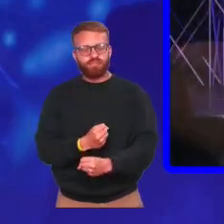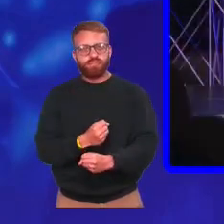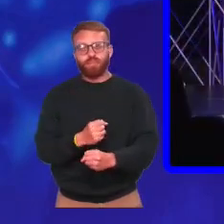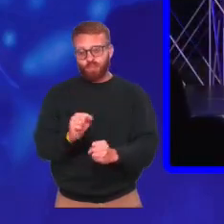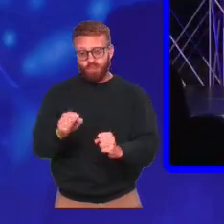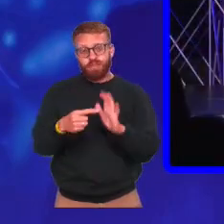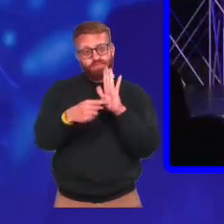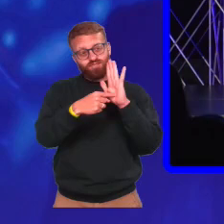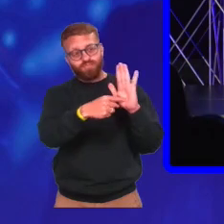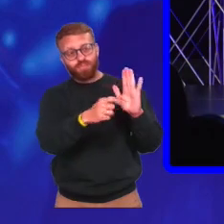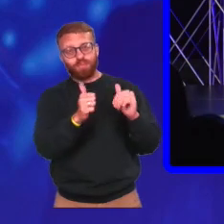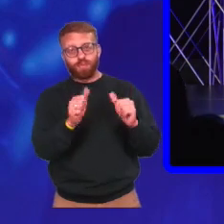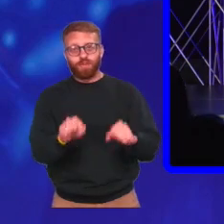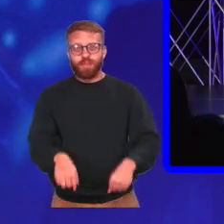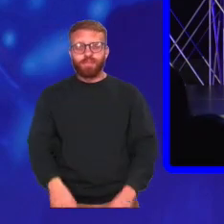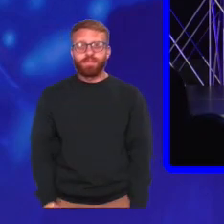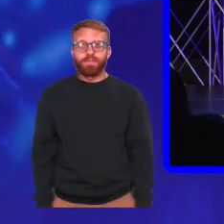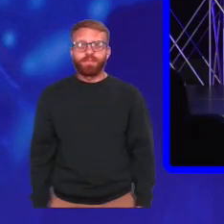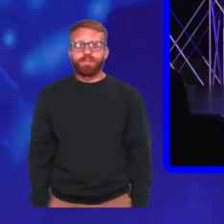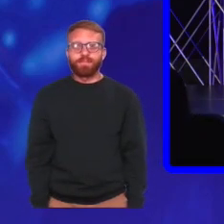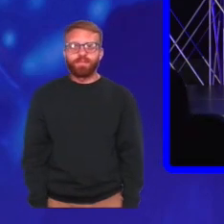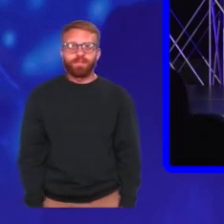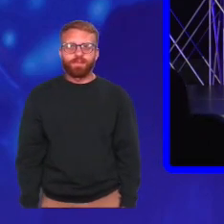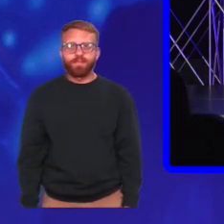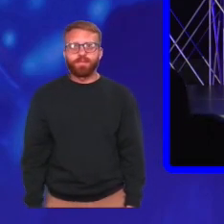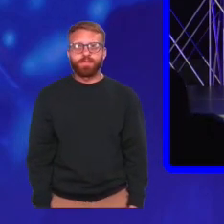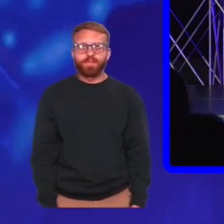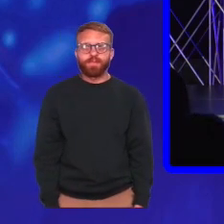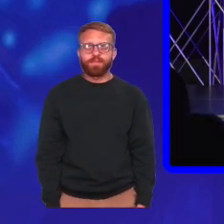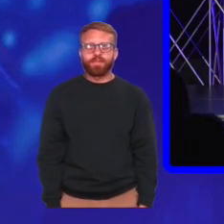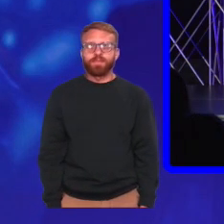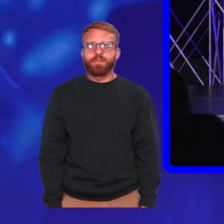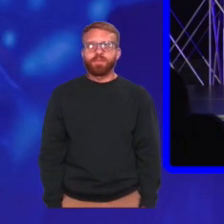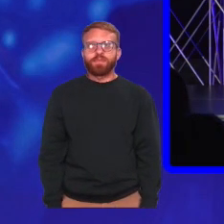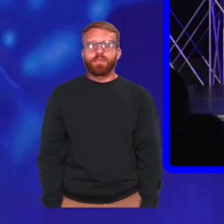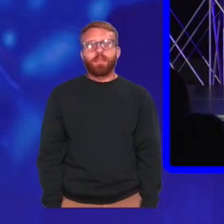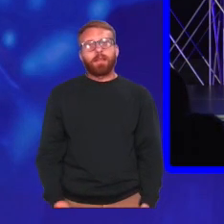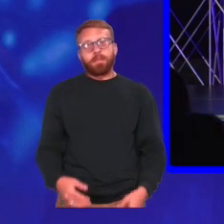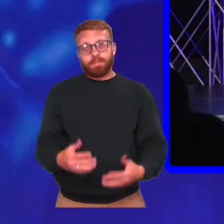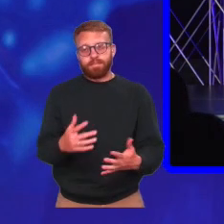Okay, Rob, then I'll add to that. That